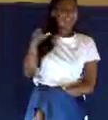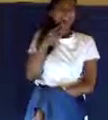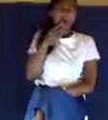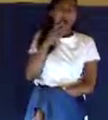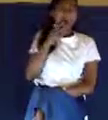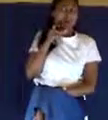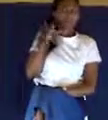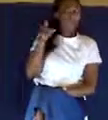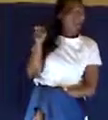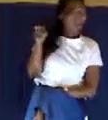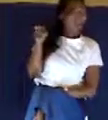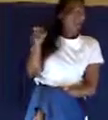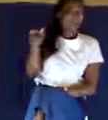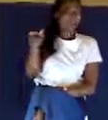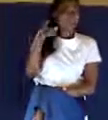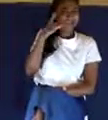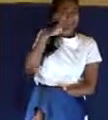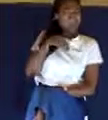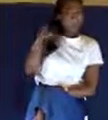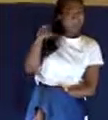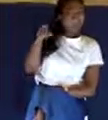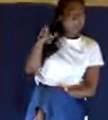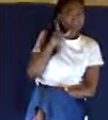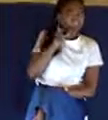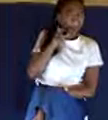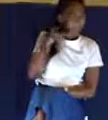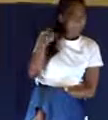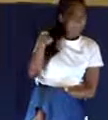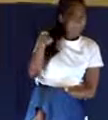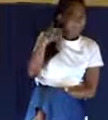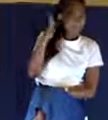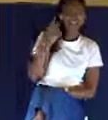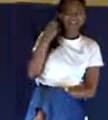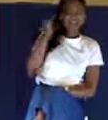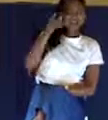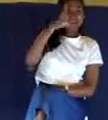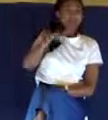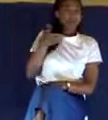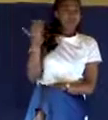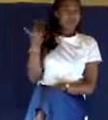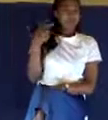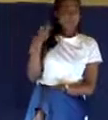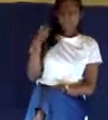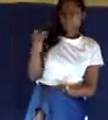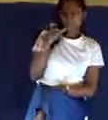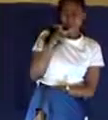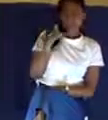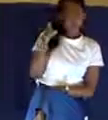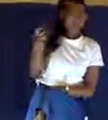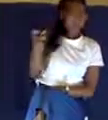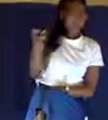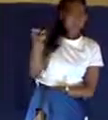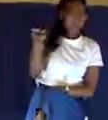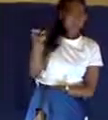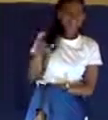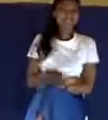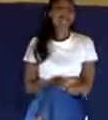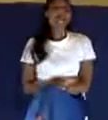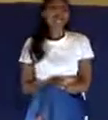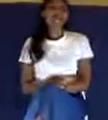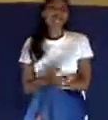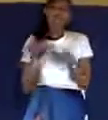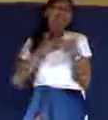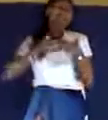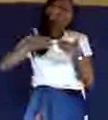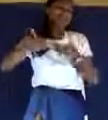that in the field there? I've never seen her before around here. And the rest is